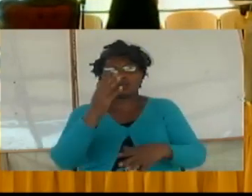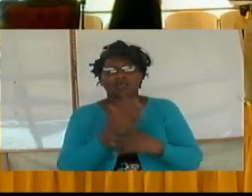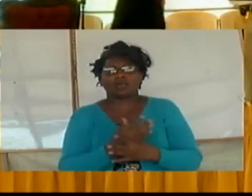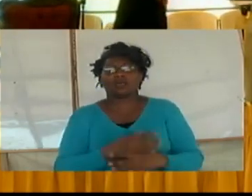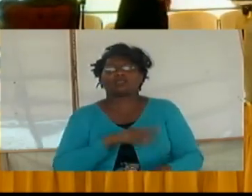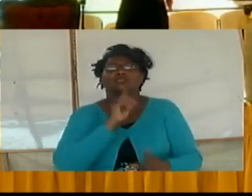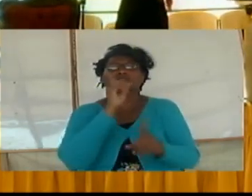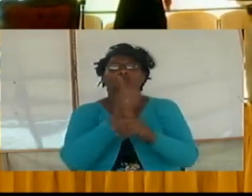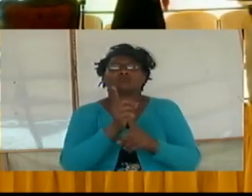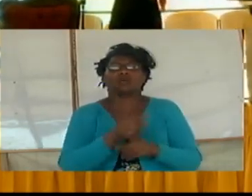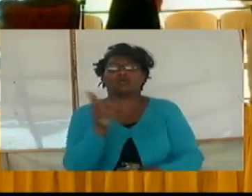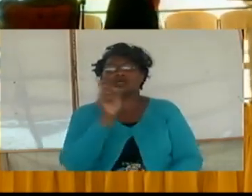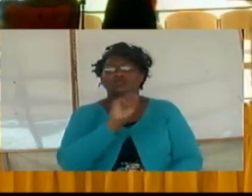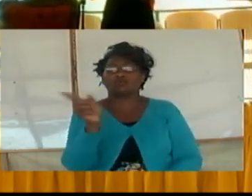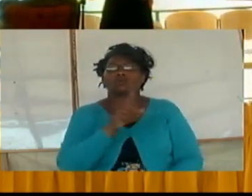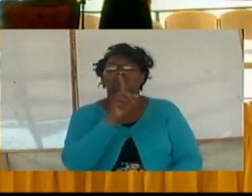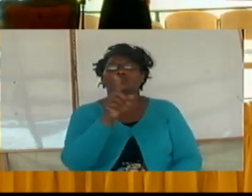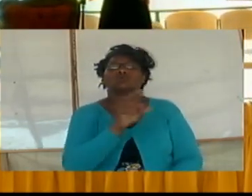Hallelujah, King Jesus.